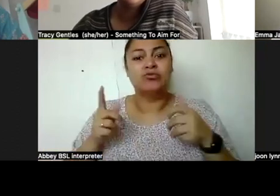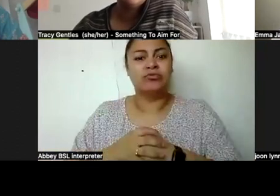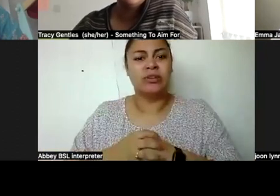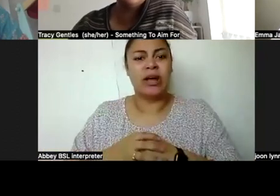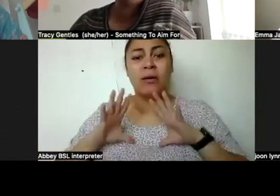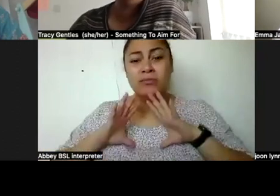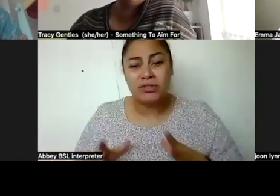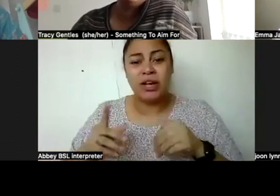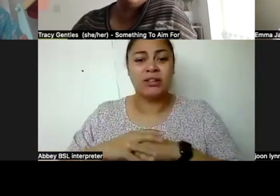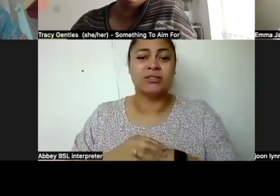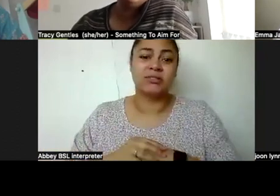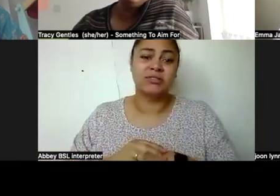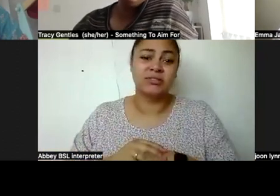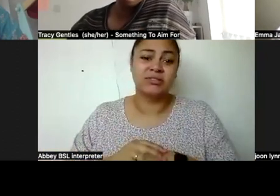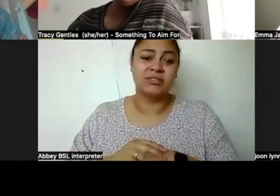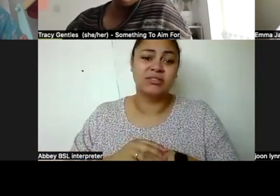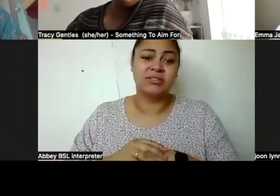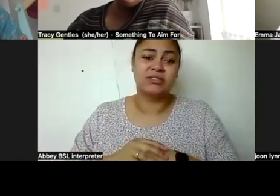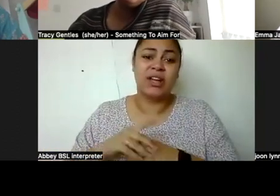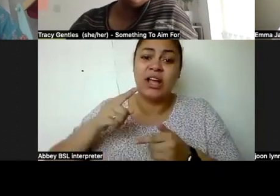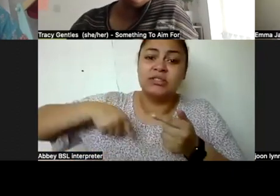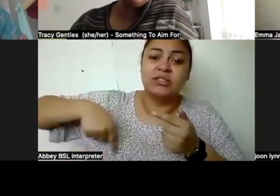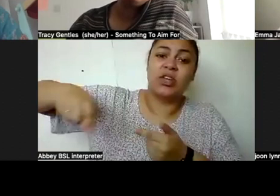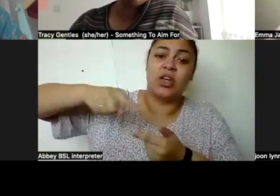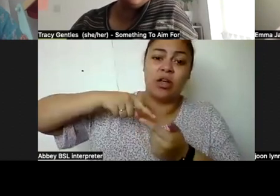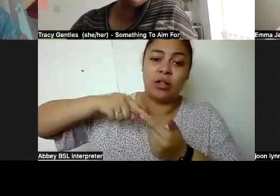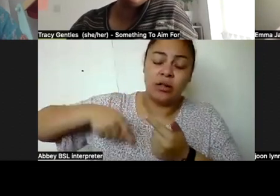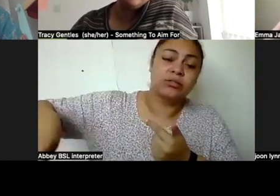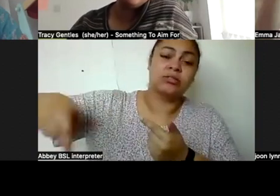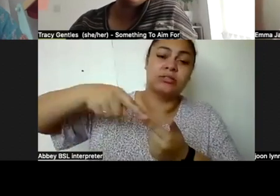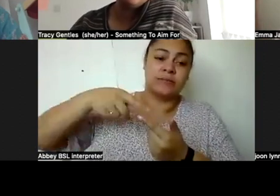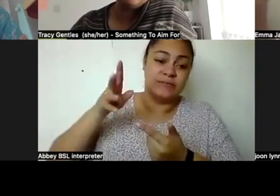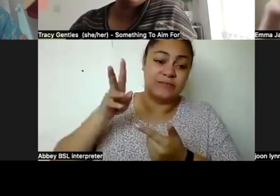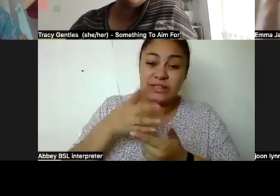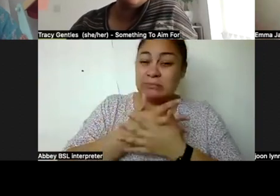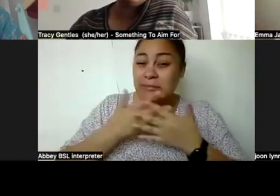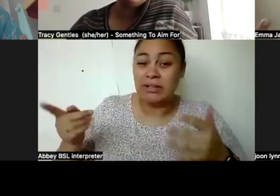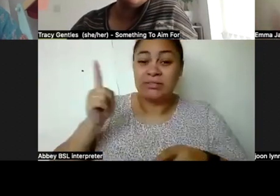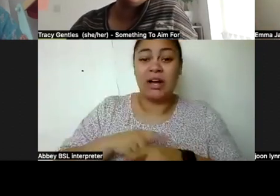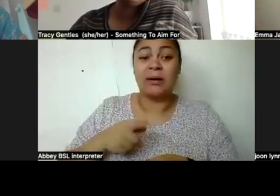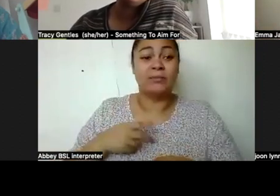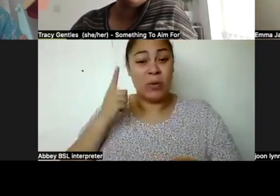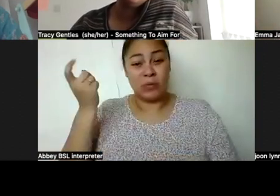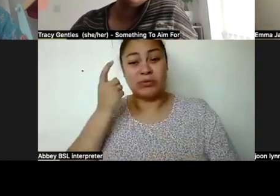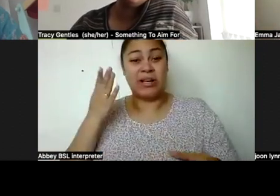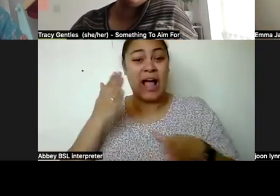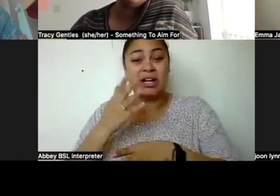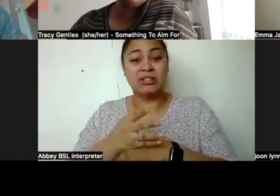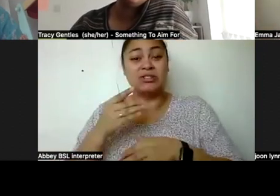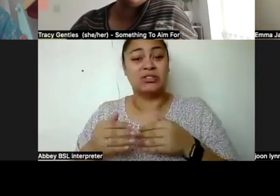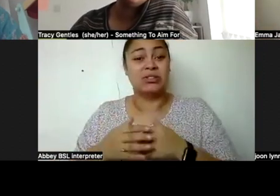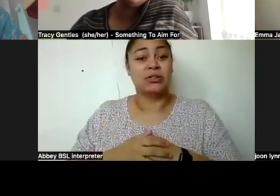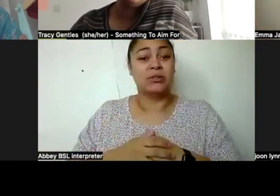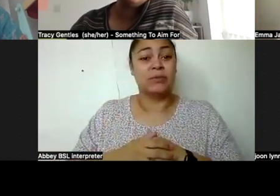I'm tired, because it's a circle I've seen many times. And I wonder about action relative to freelance futures and